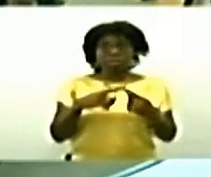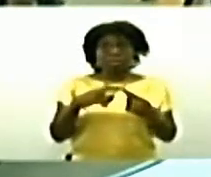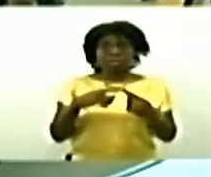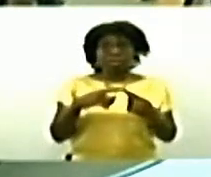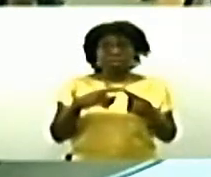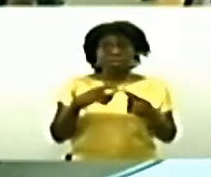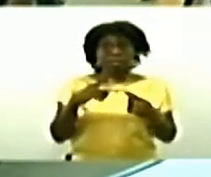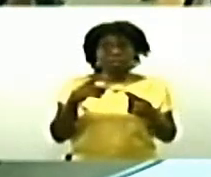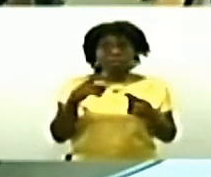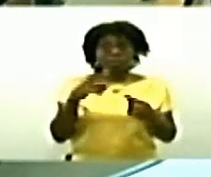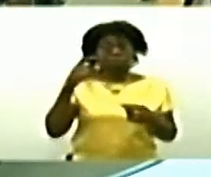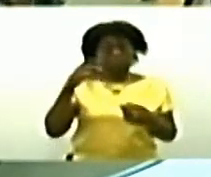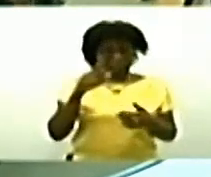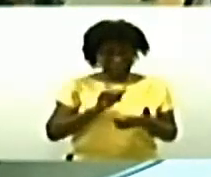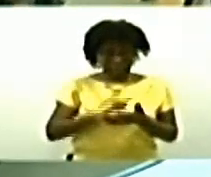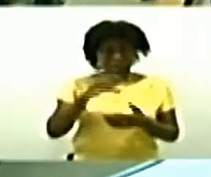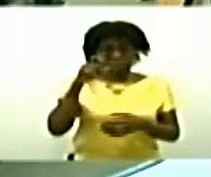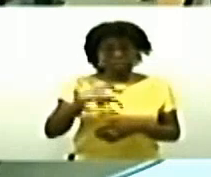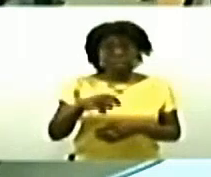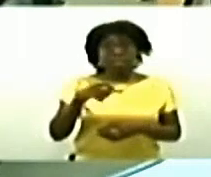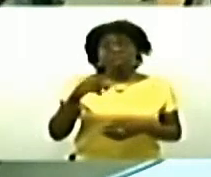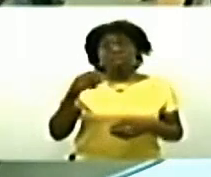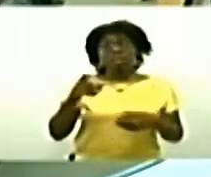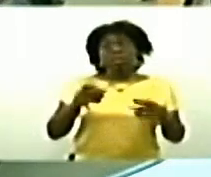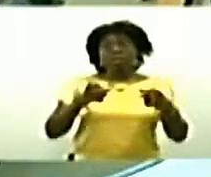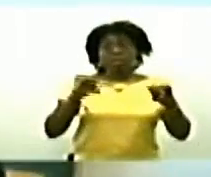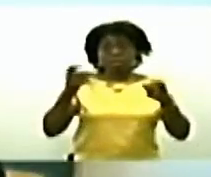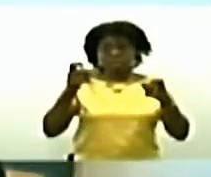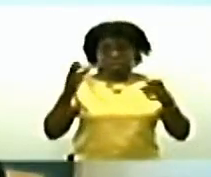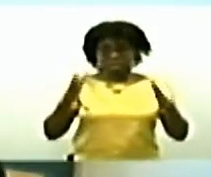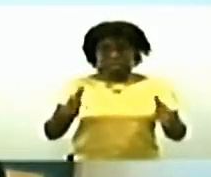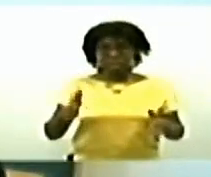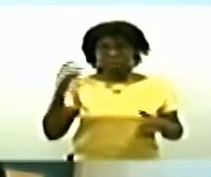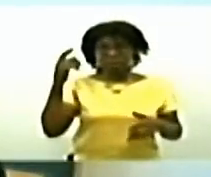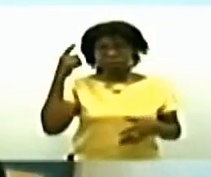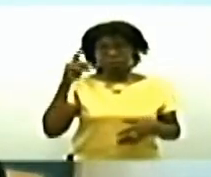need wardens. And the fact that we are